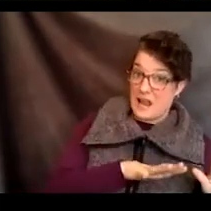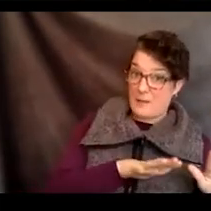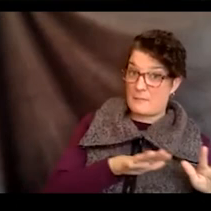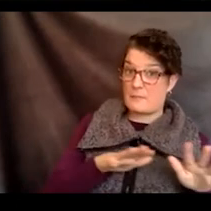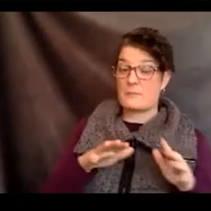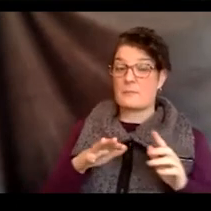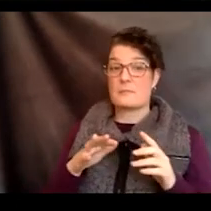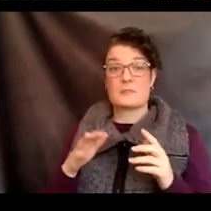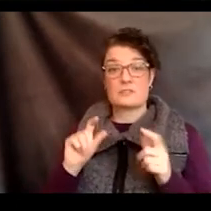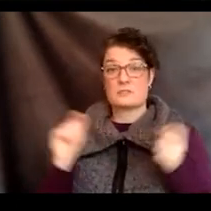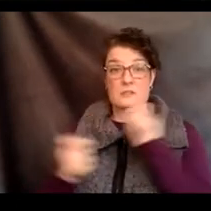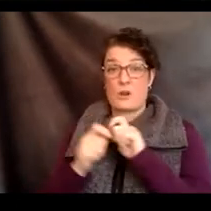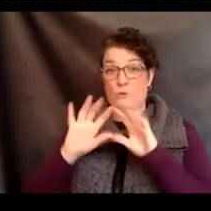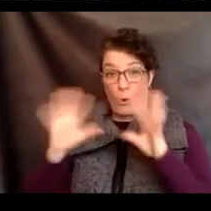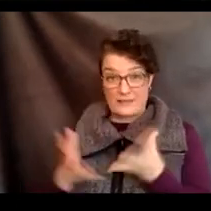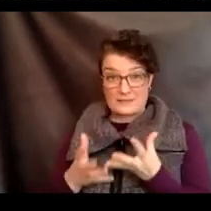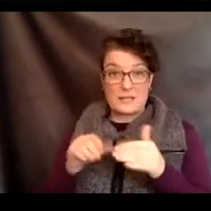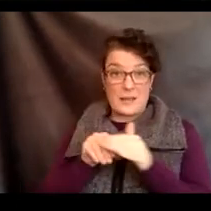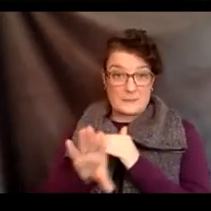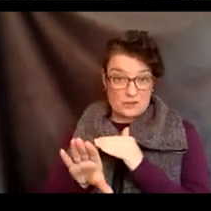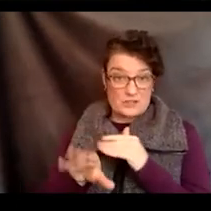and, you know,